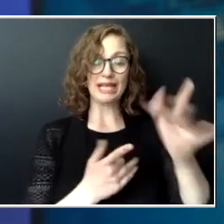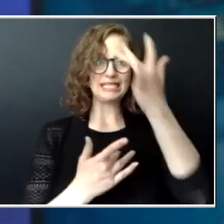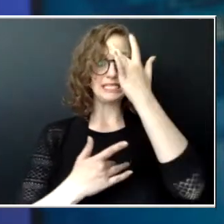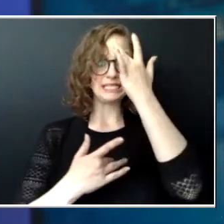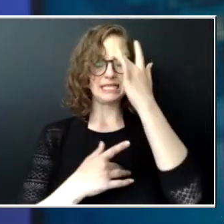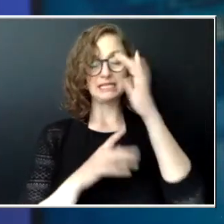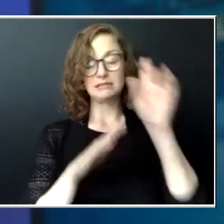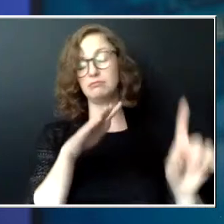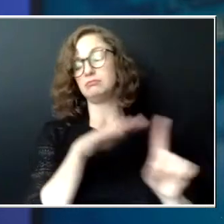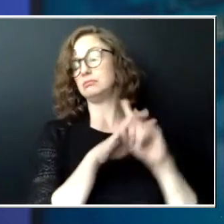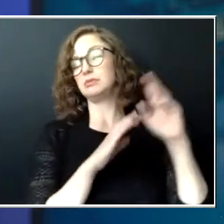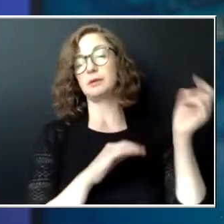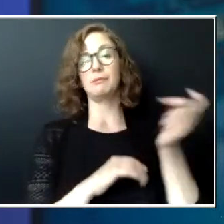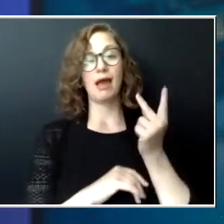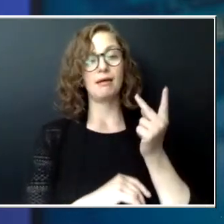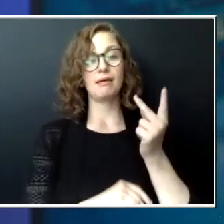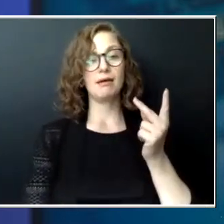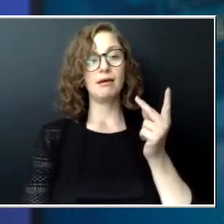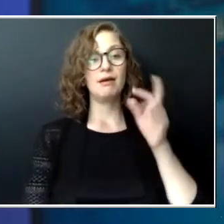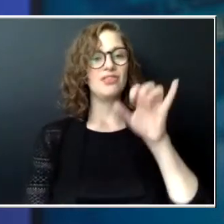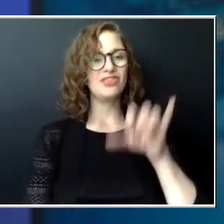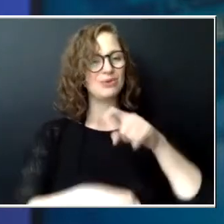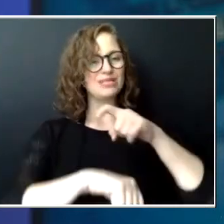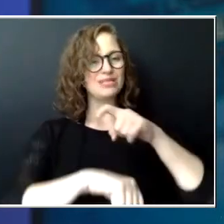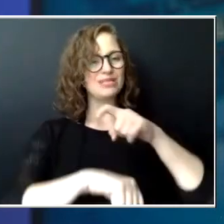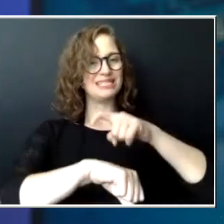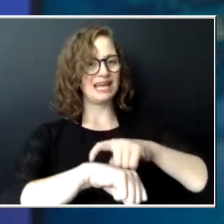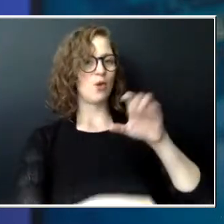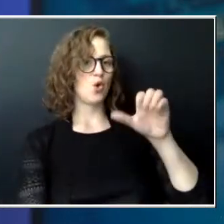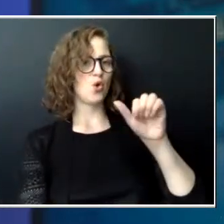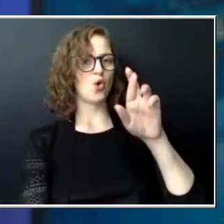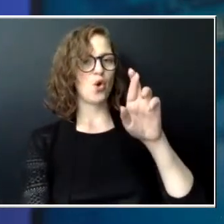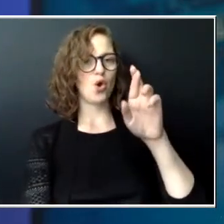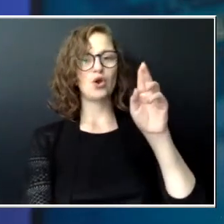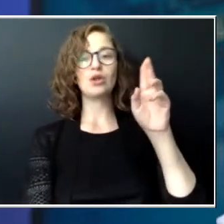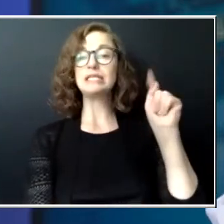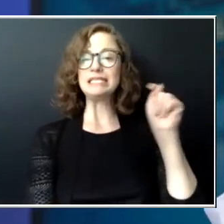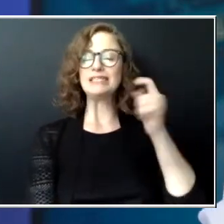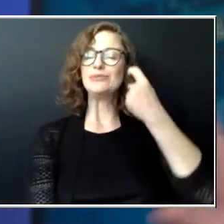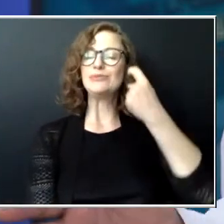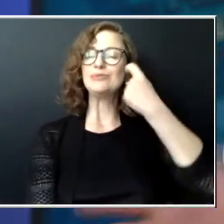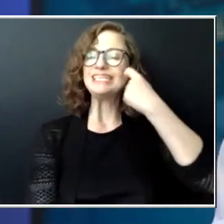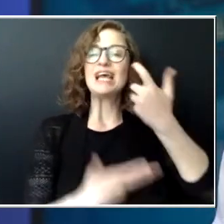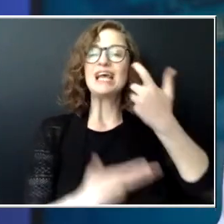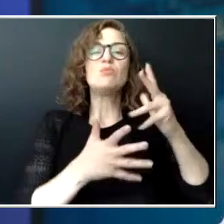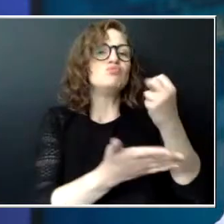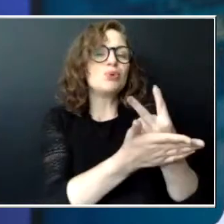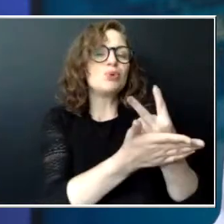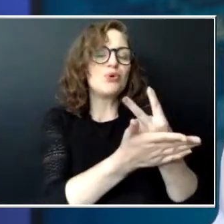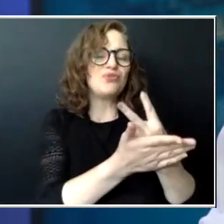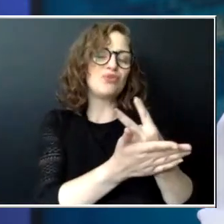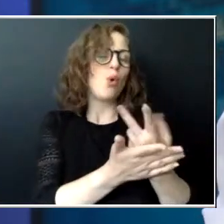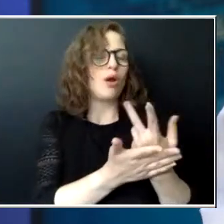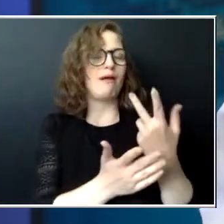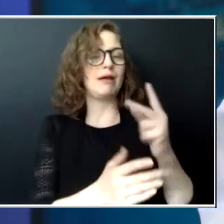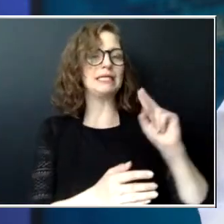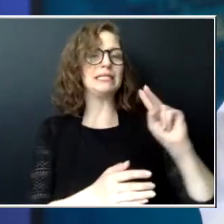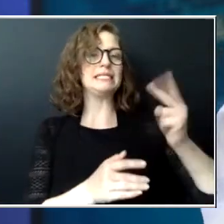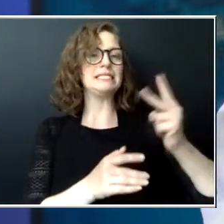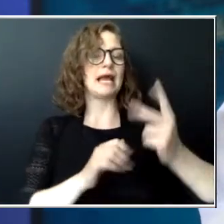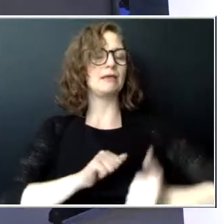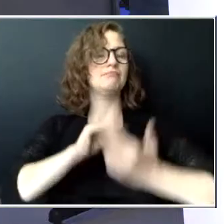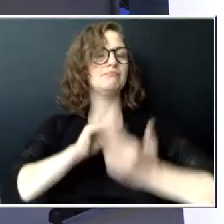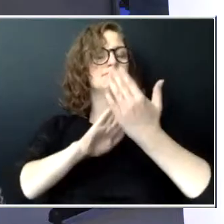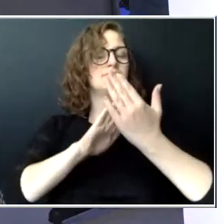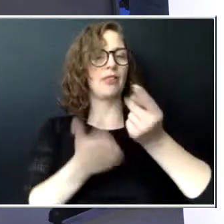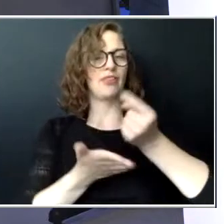just gotten approved to be in the second line for patients where it comes back really early or it doesn't go away with the first line therapy. Because it used to be